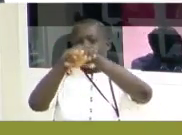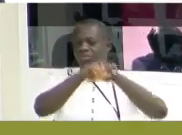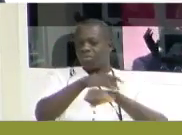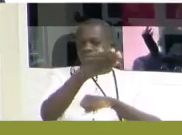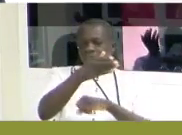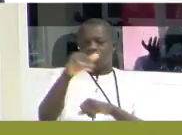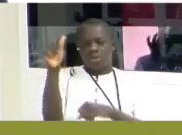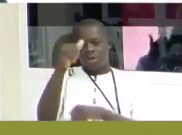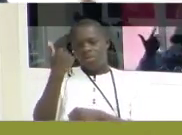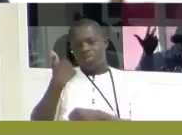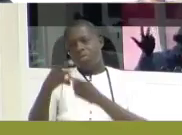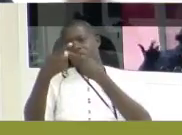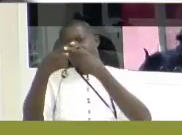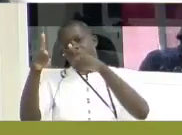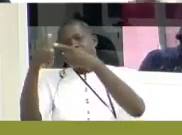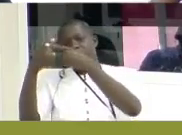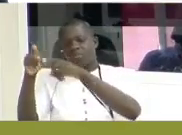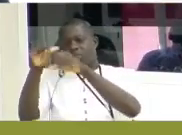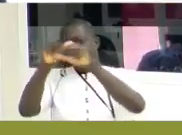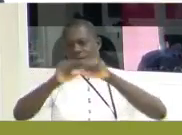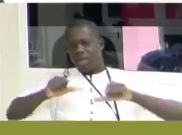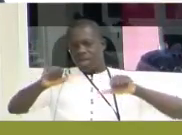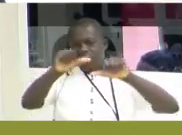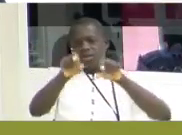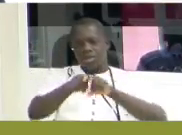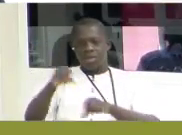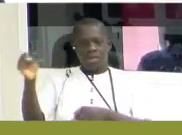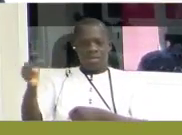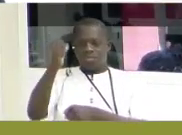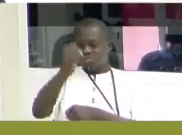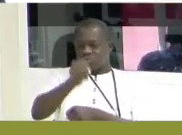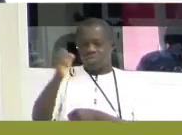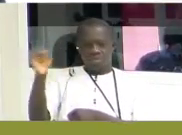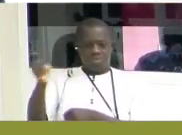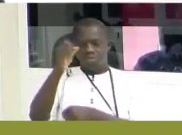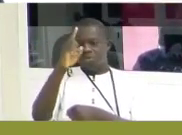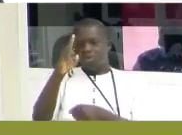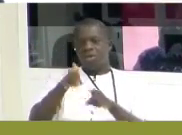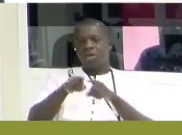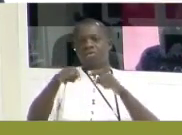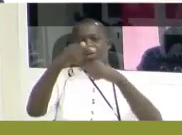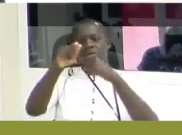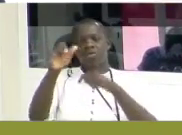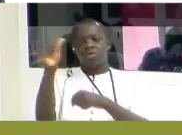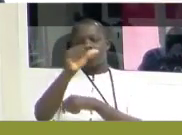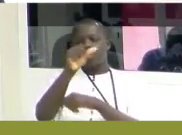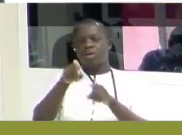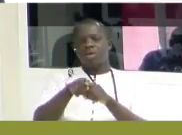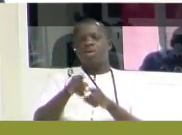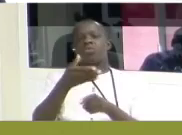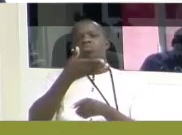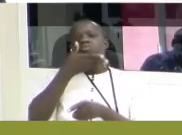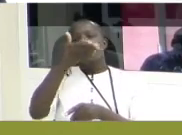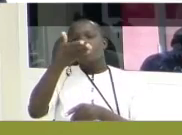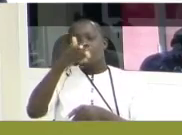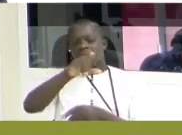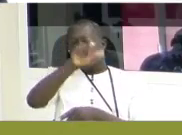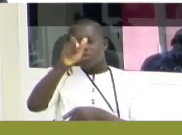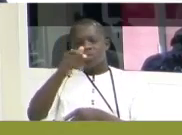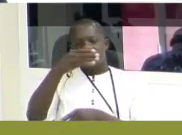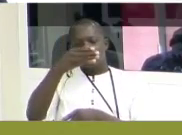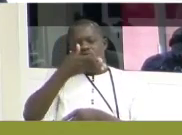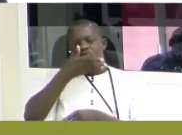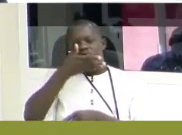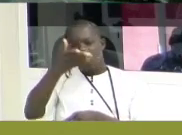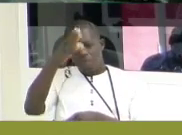different areas. So they were bringing them one after the other, one after the other. The youngest detainee at the time was a small boy, about 14 years old, that